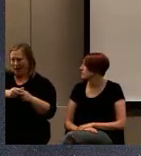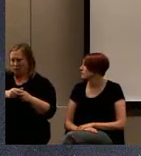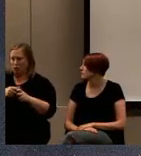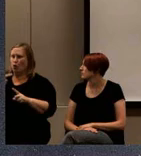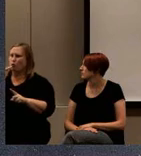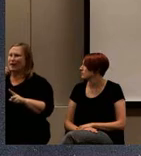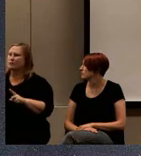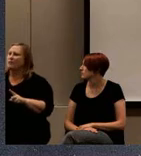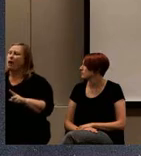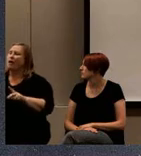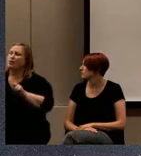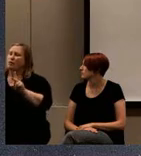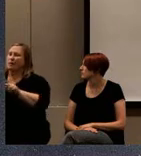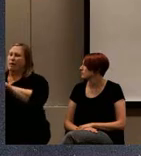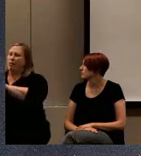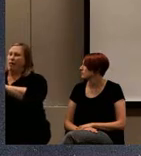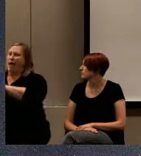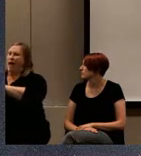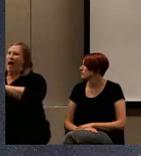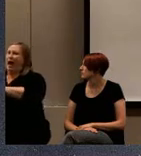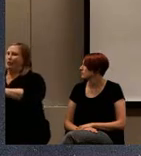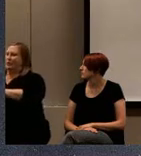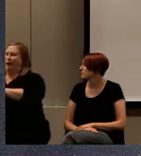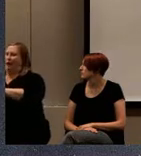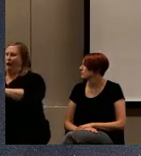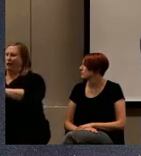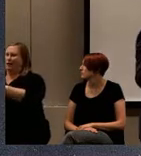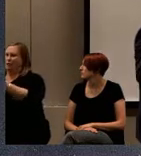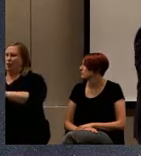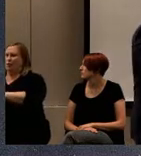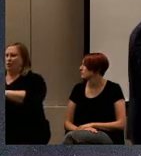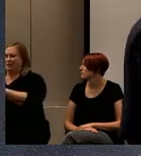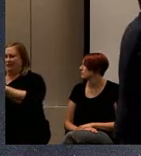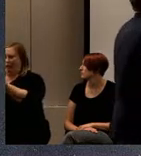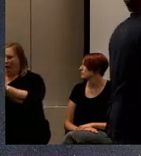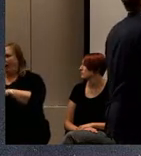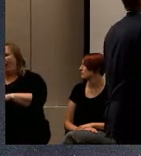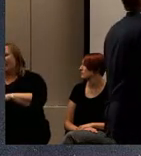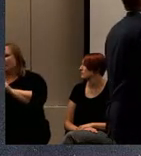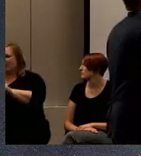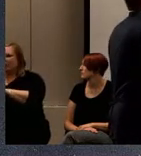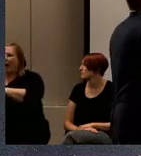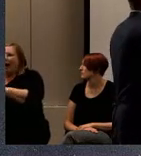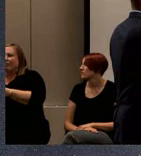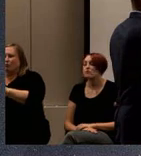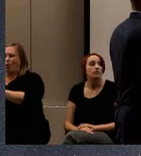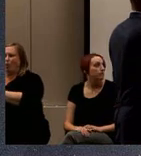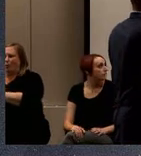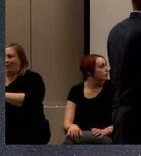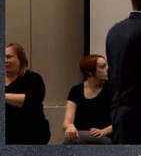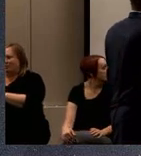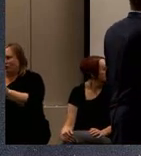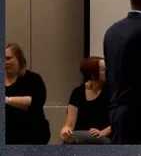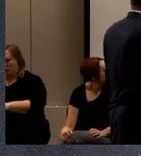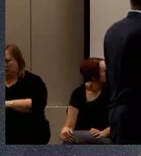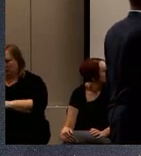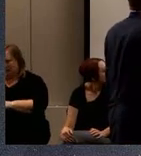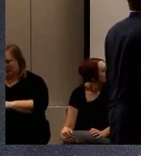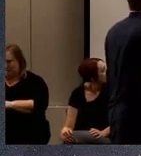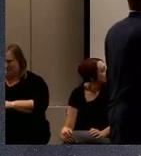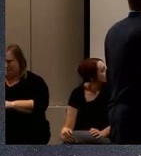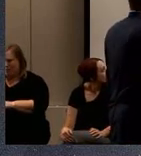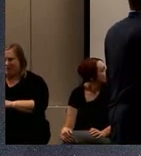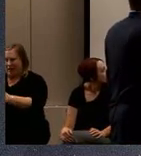people outside the driver's vehicle. So other people sharing the road with those drivers who are killed in crashes